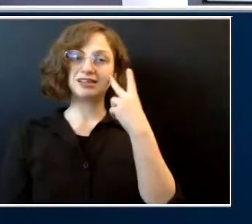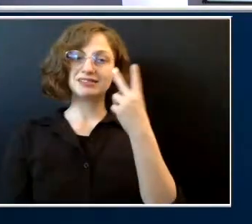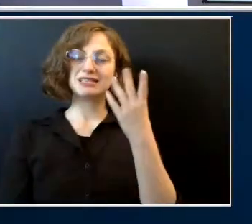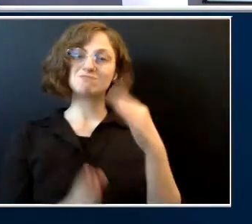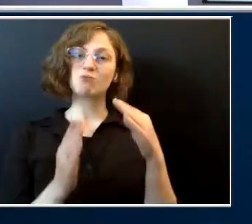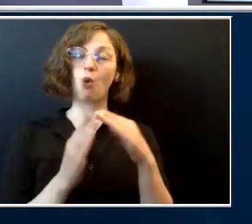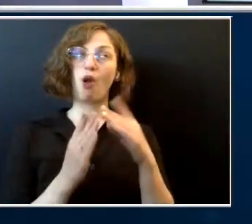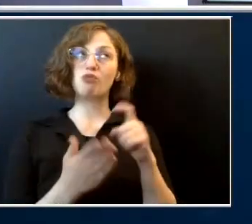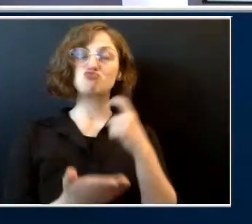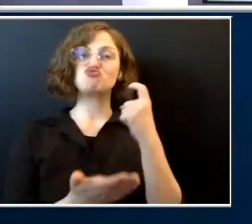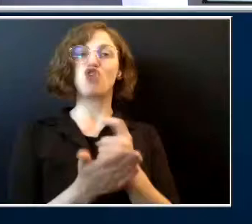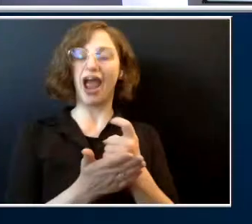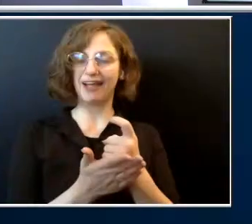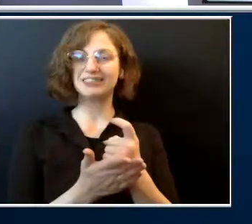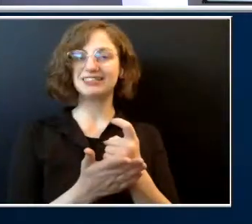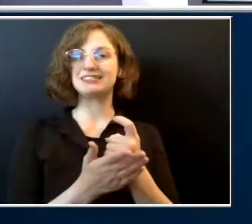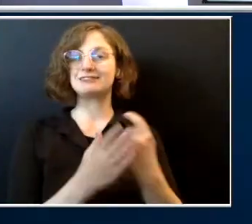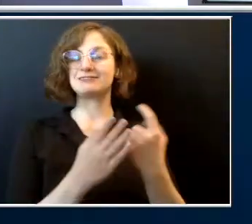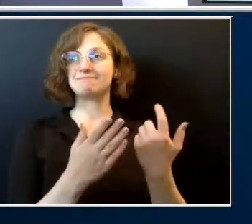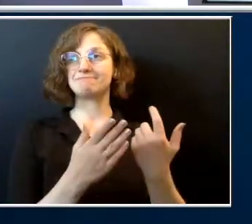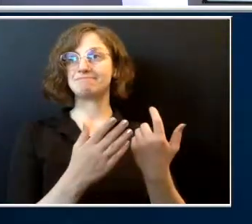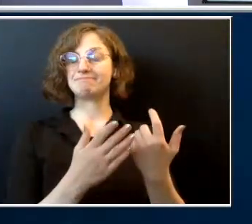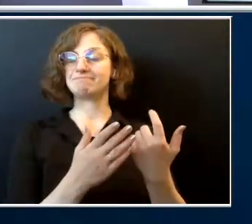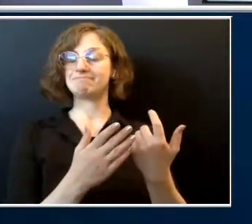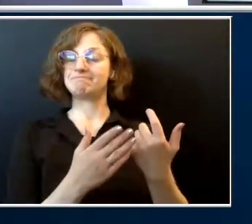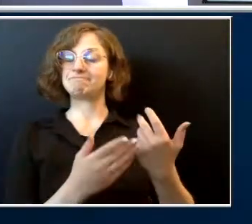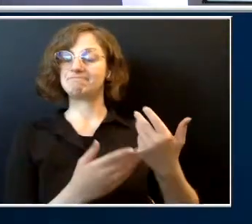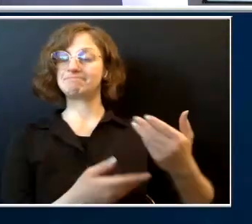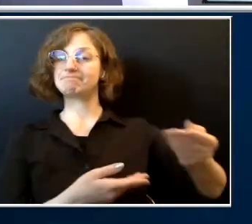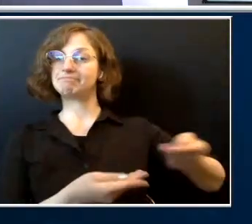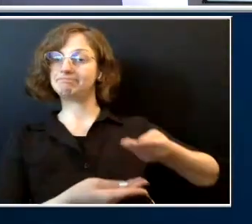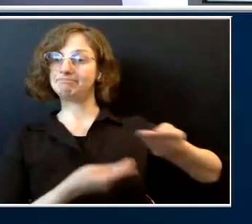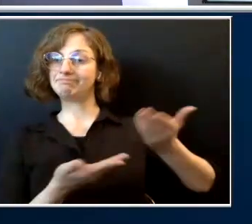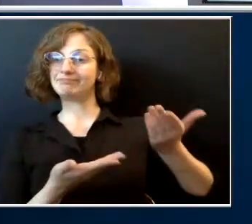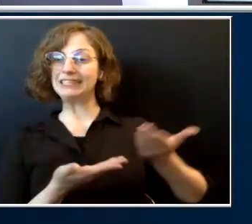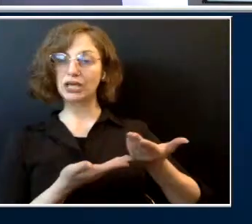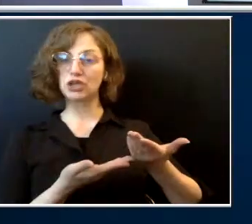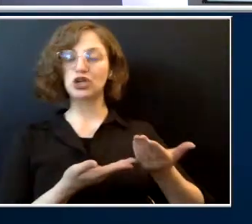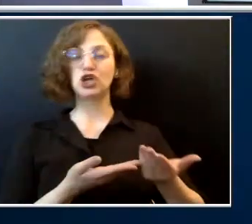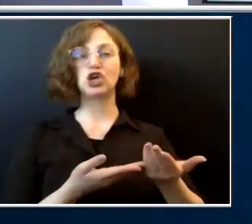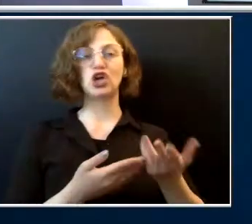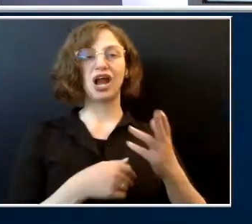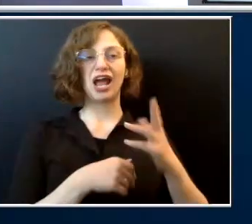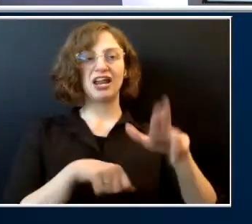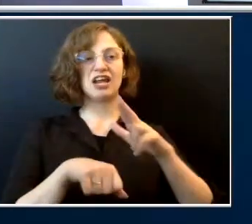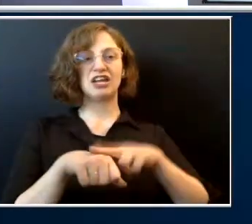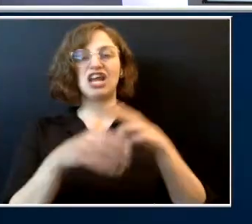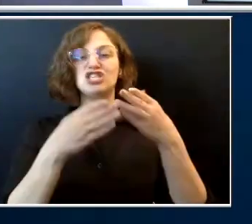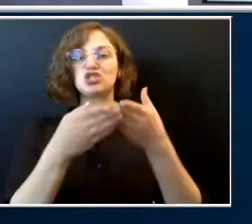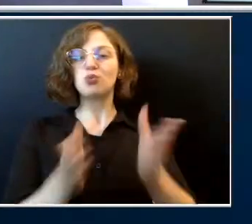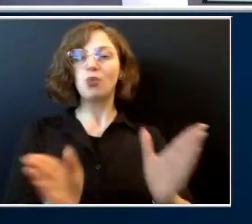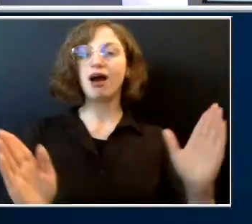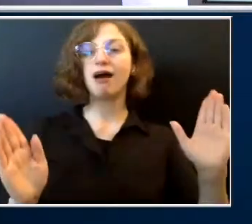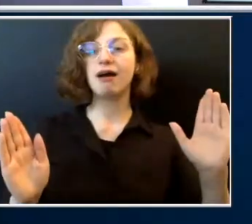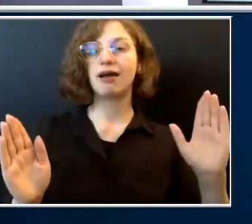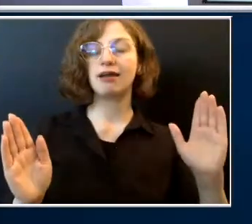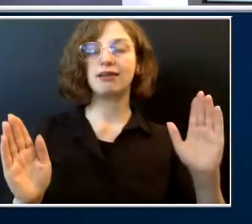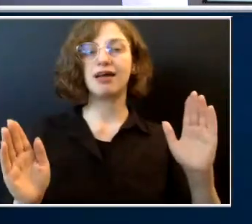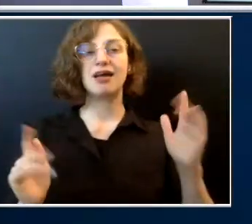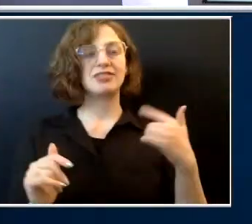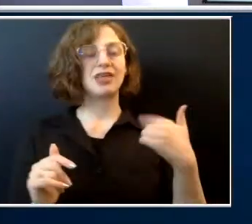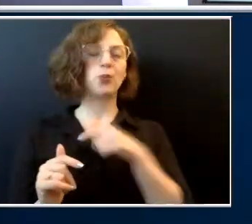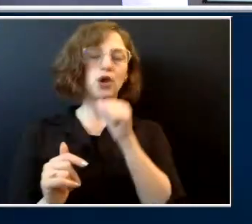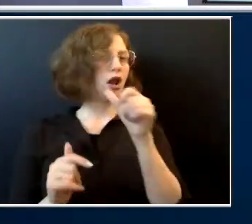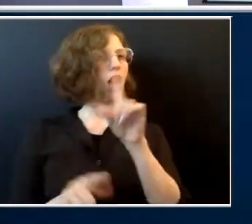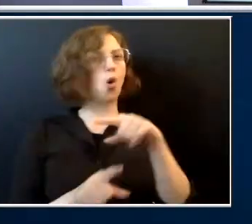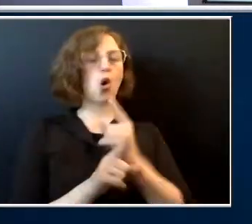run here on campus that are being performed nationwide rather than us just participating. Peter, talk to us about that. What do you see as the